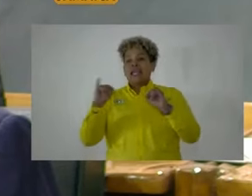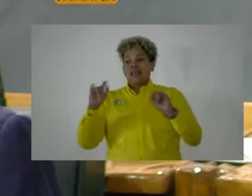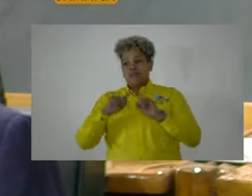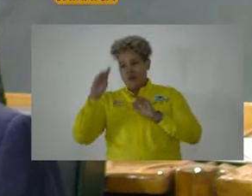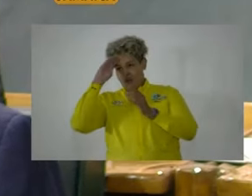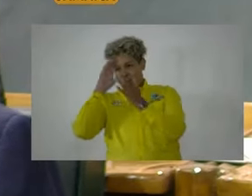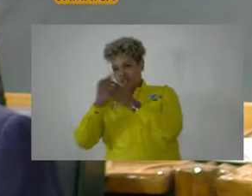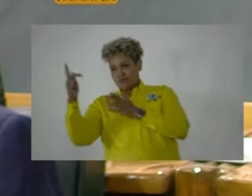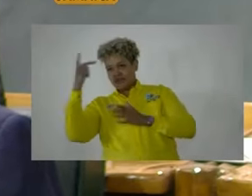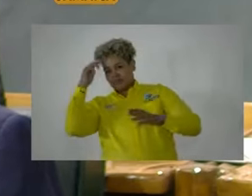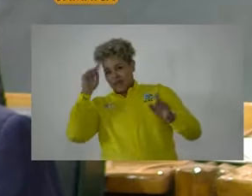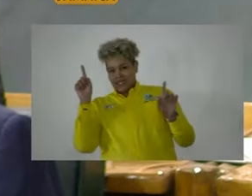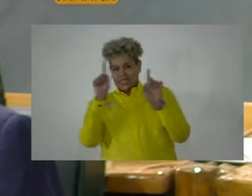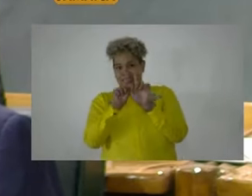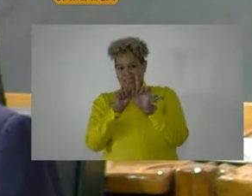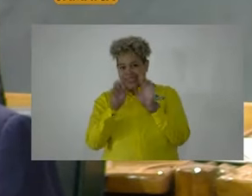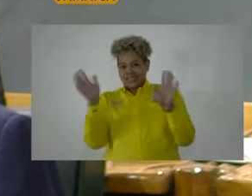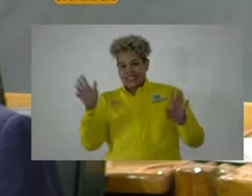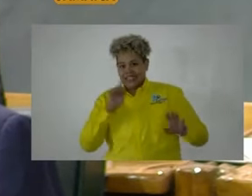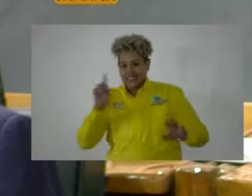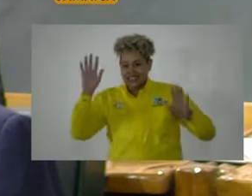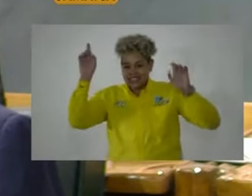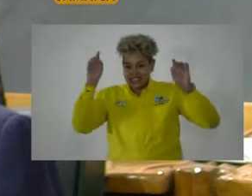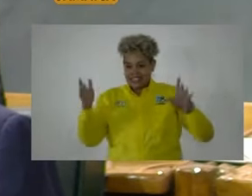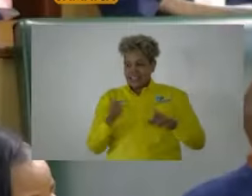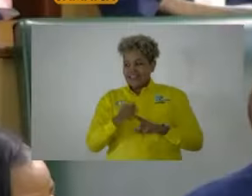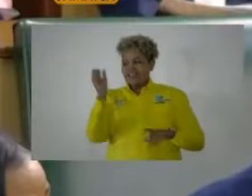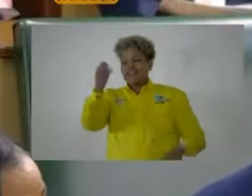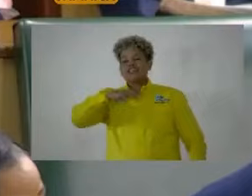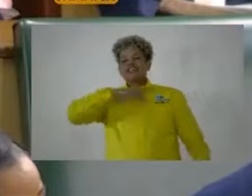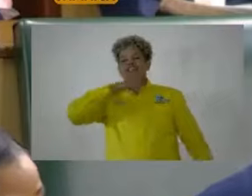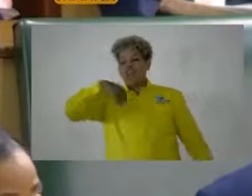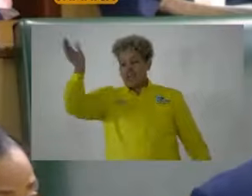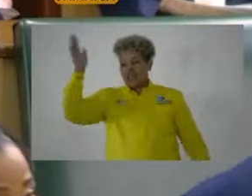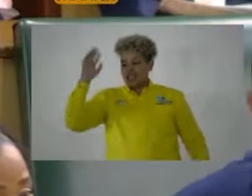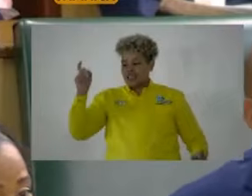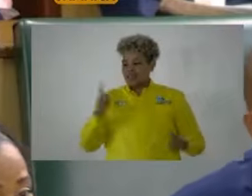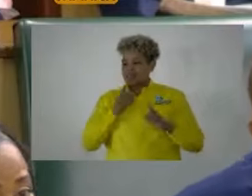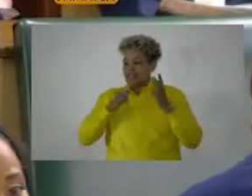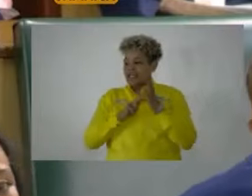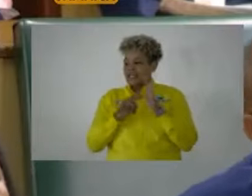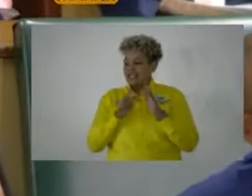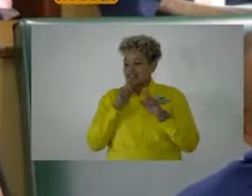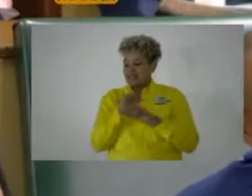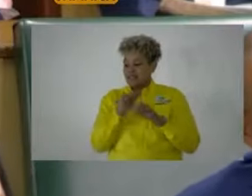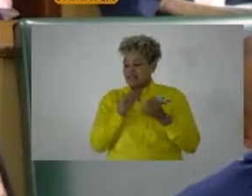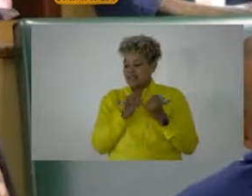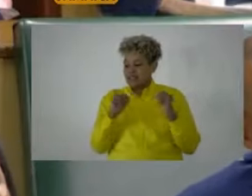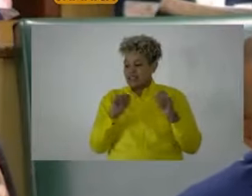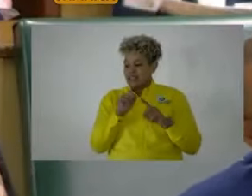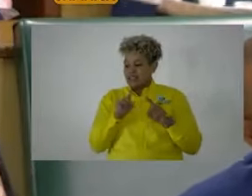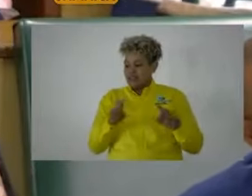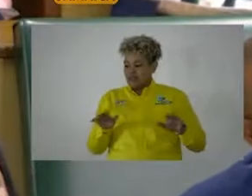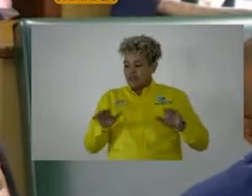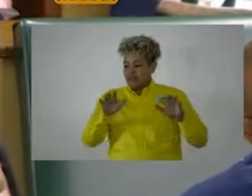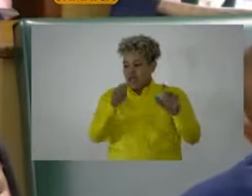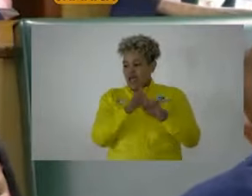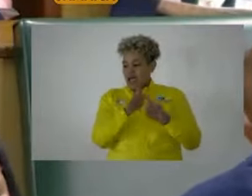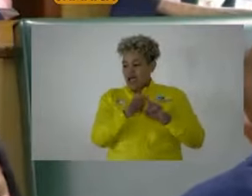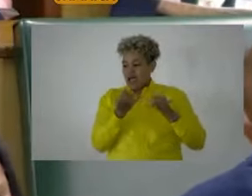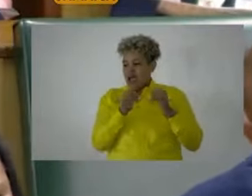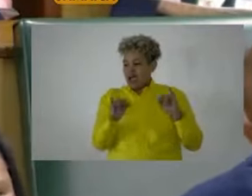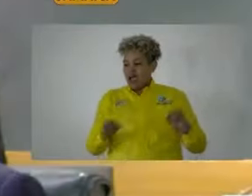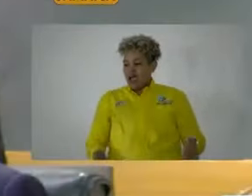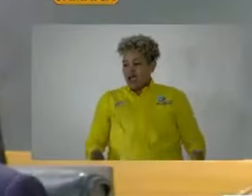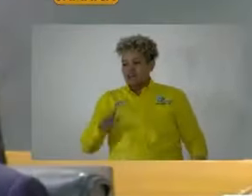of the government of the day. The Speaker is intended to be independent and must act independently of the government of the day.